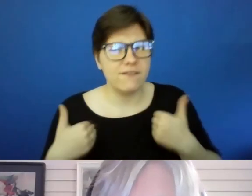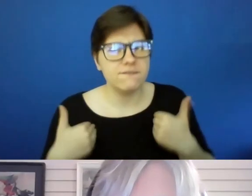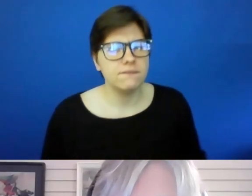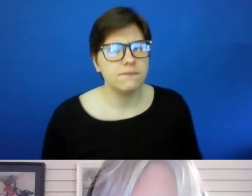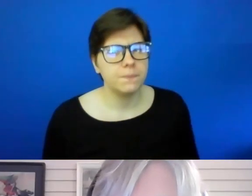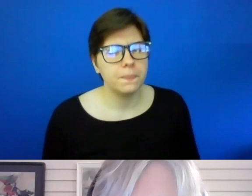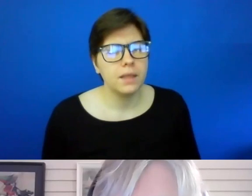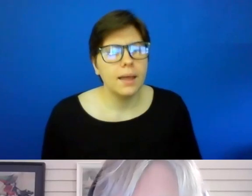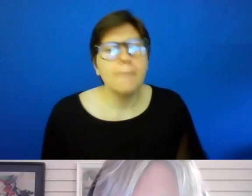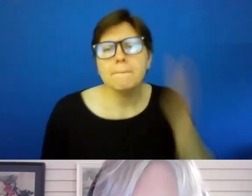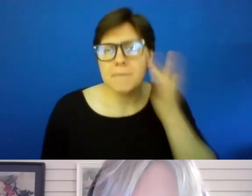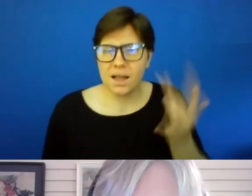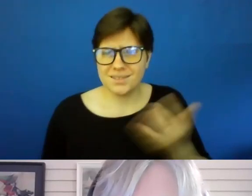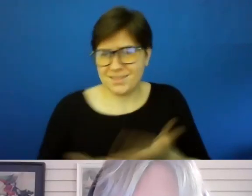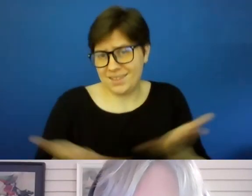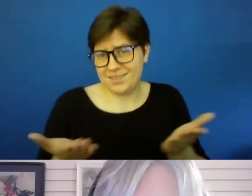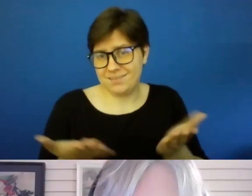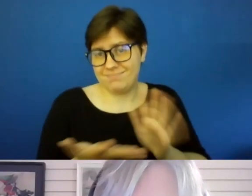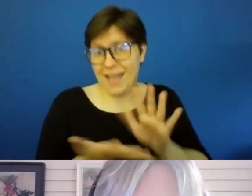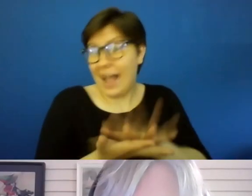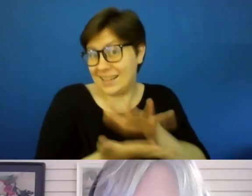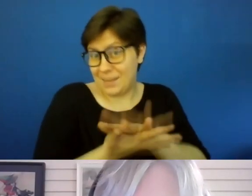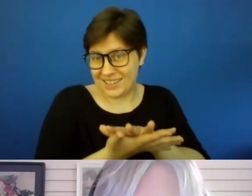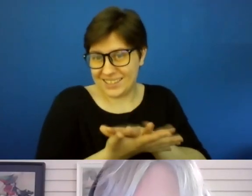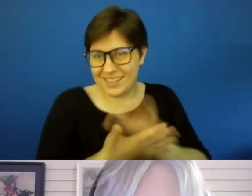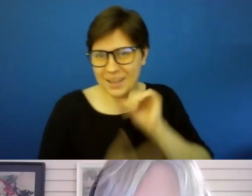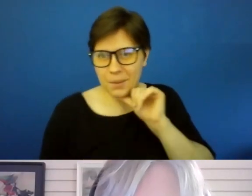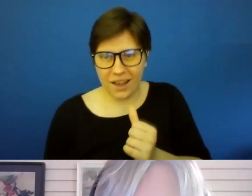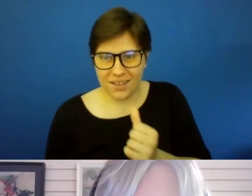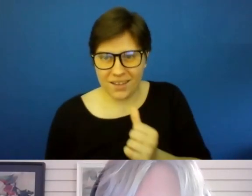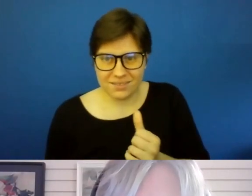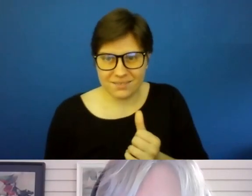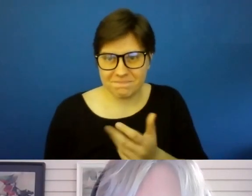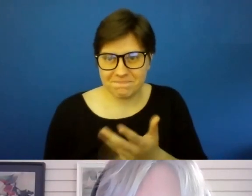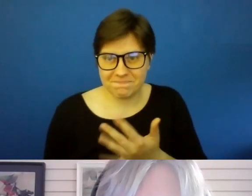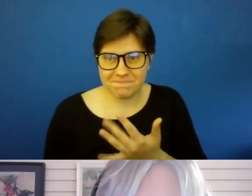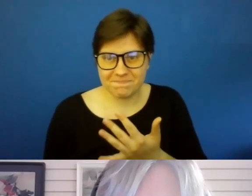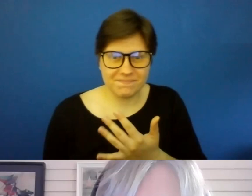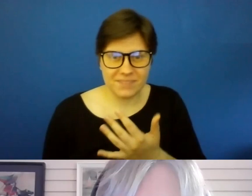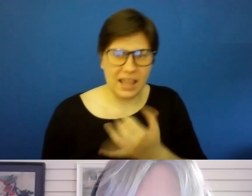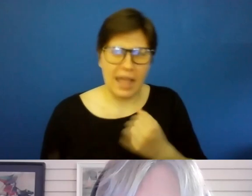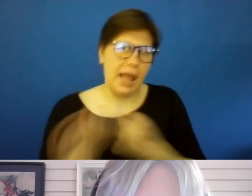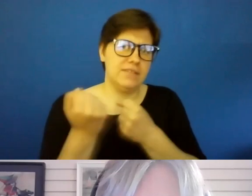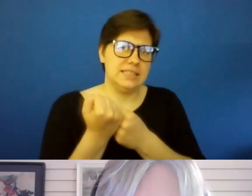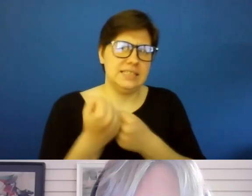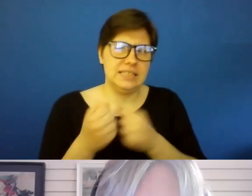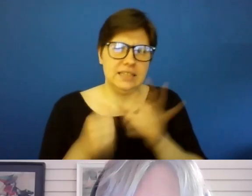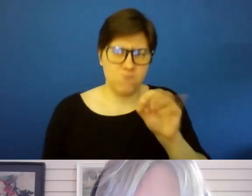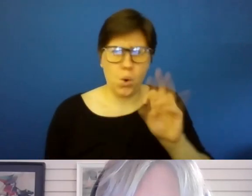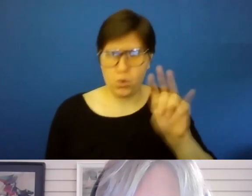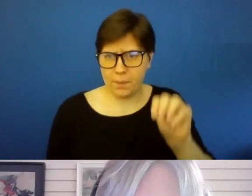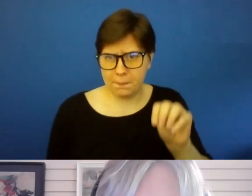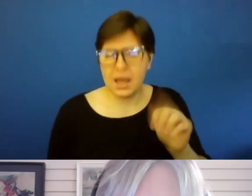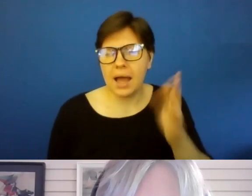Since this is an academic and we're not in an advocacy forum, let me